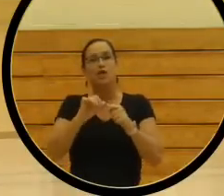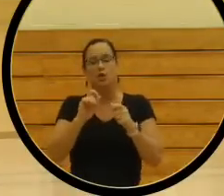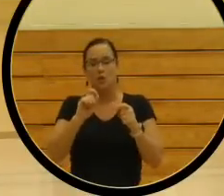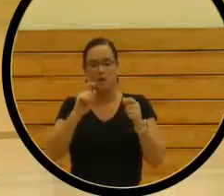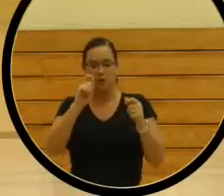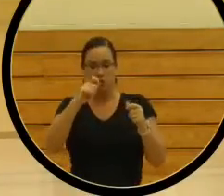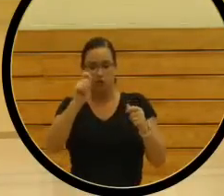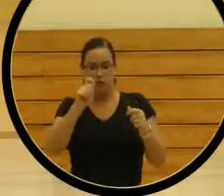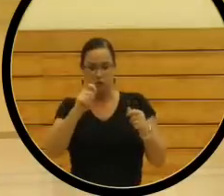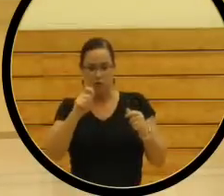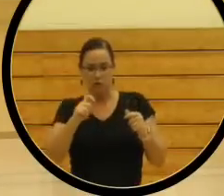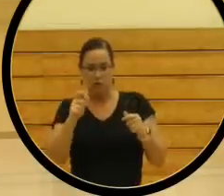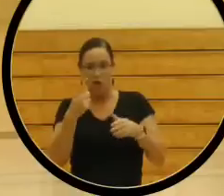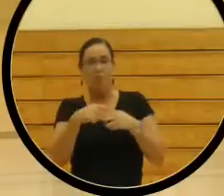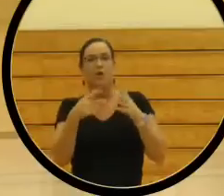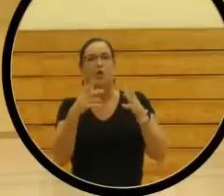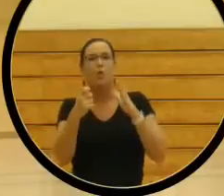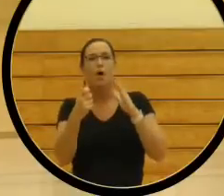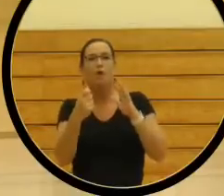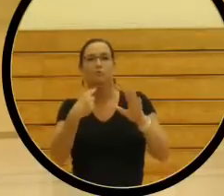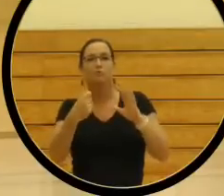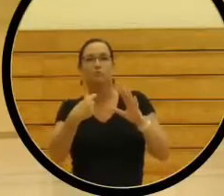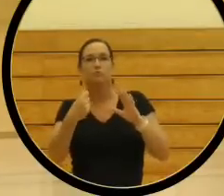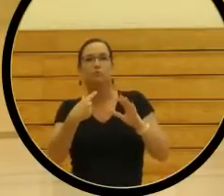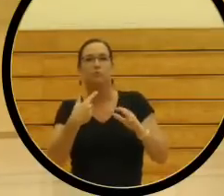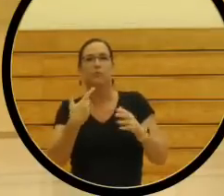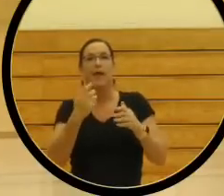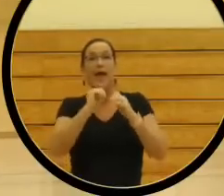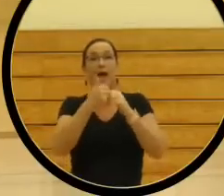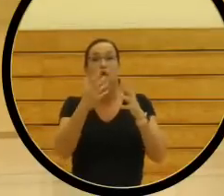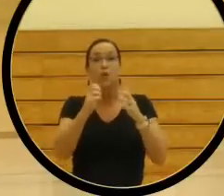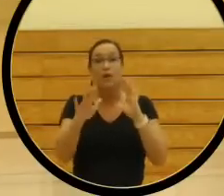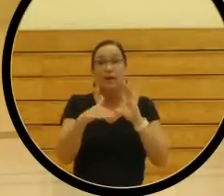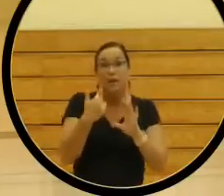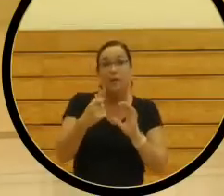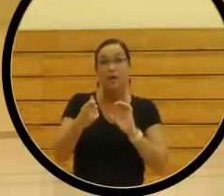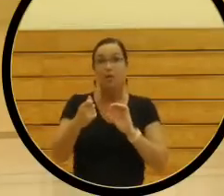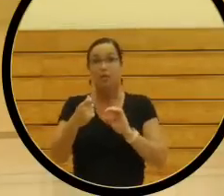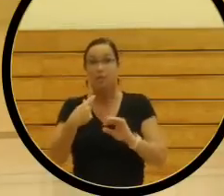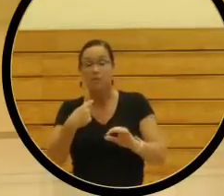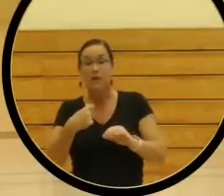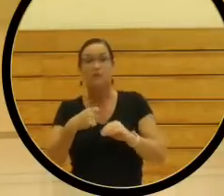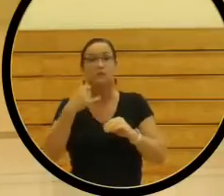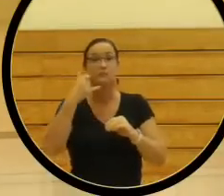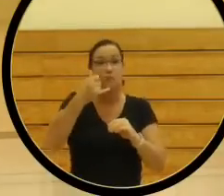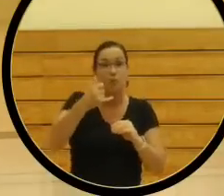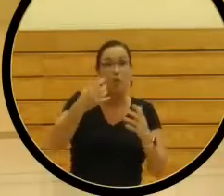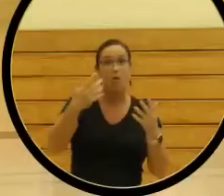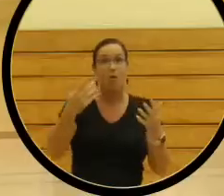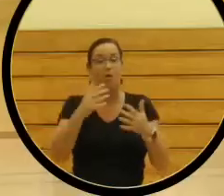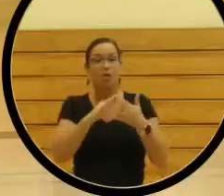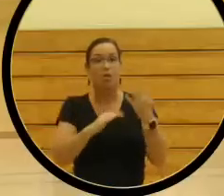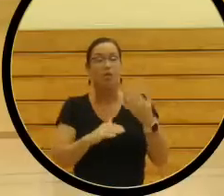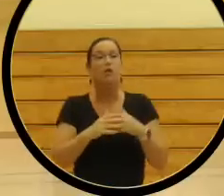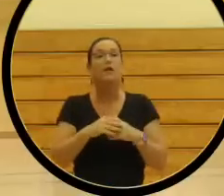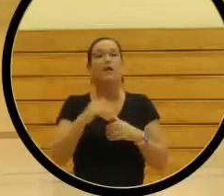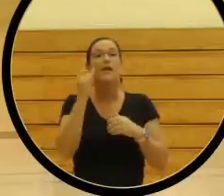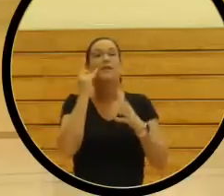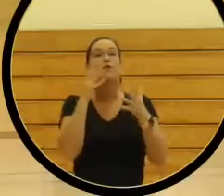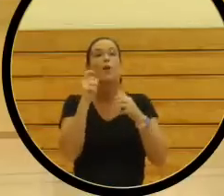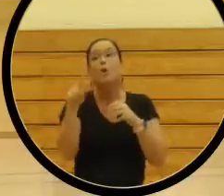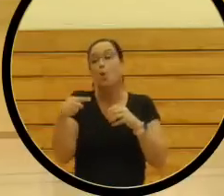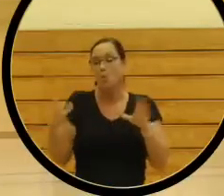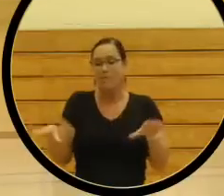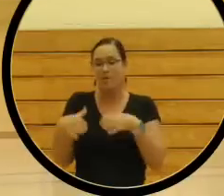needs, what you want, the method that you want to receive it. So if you just want to get